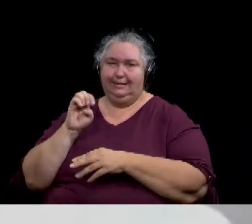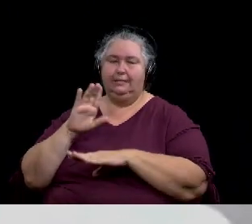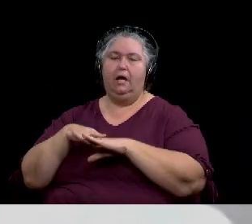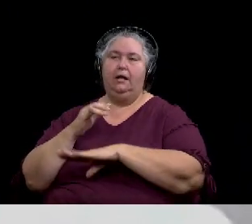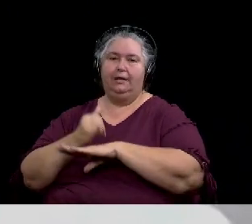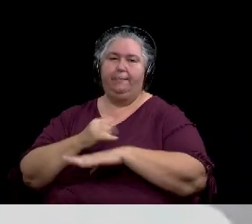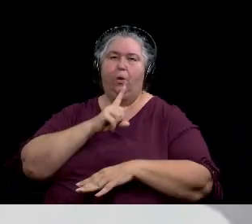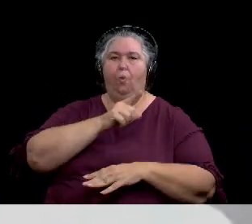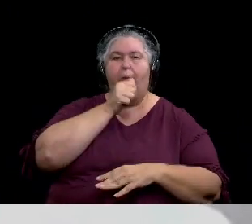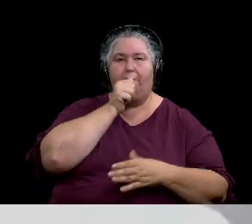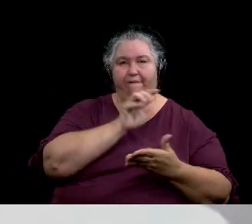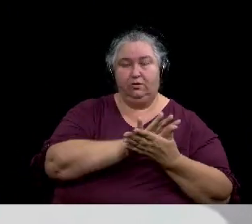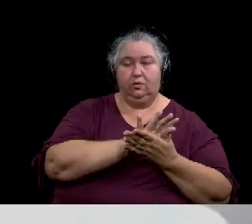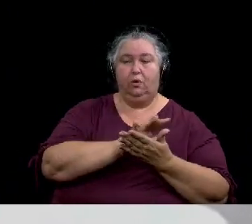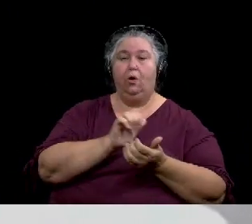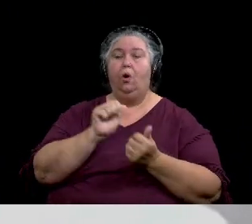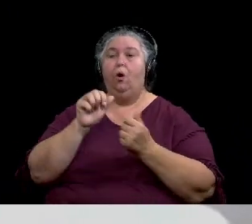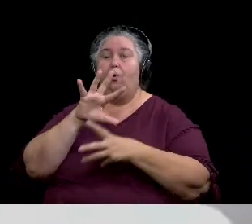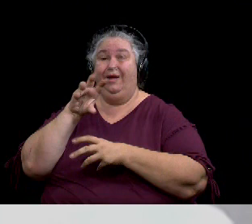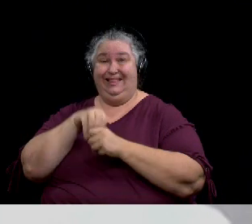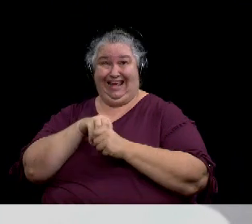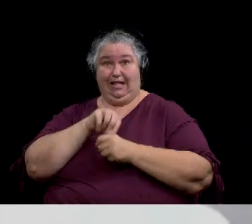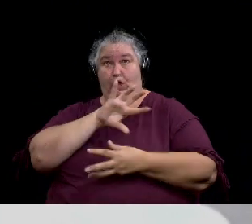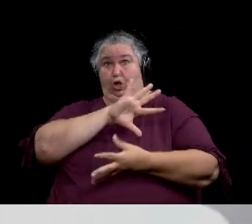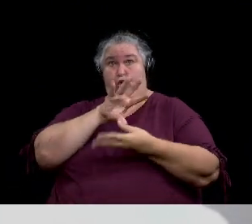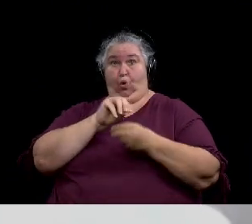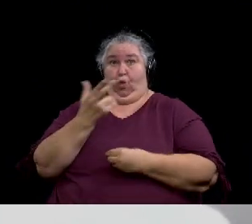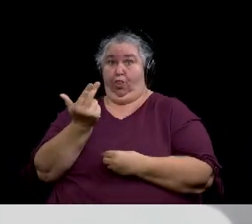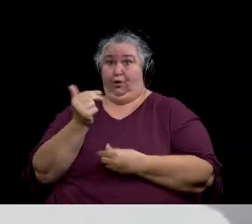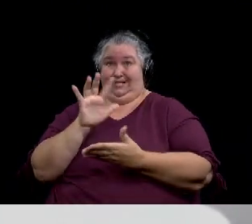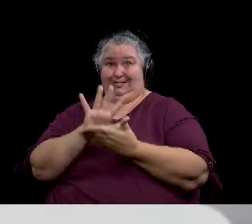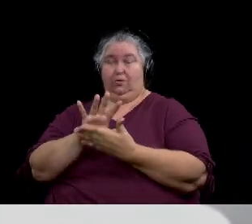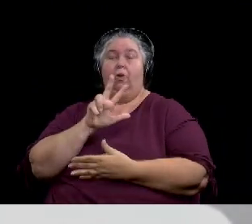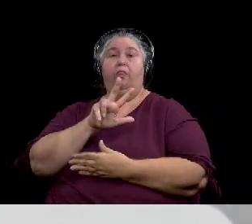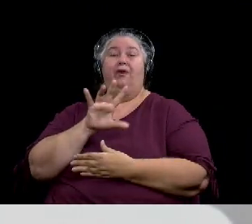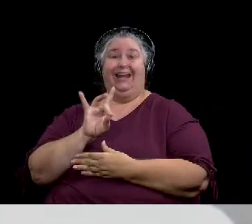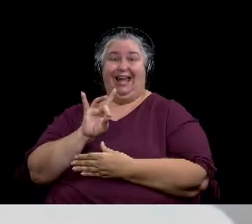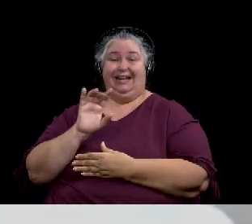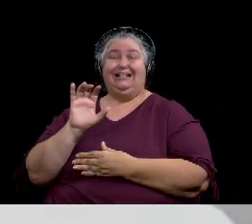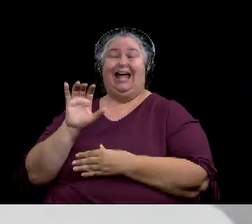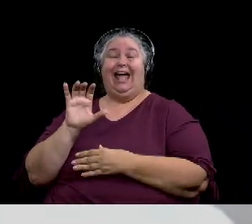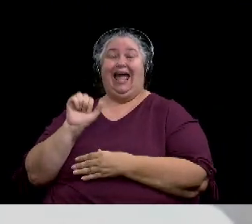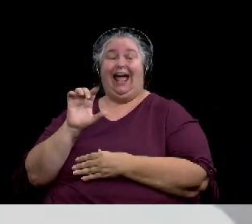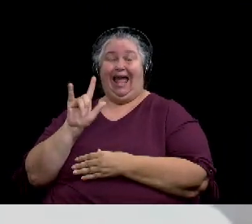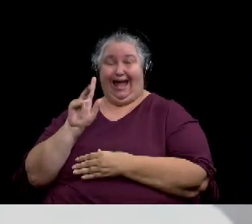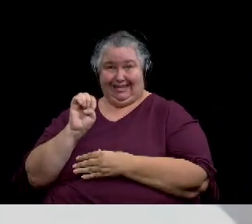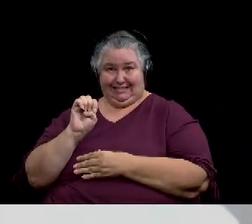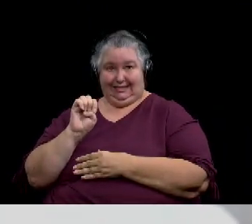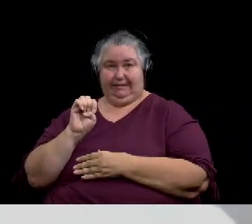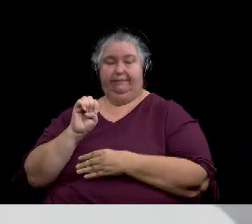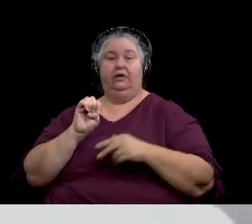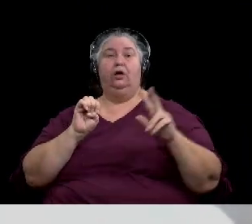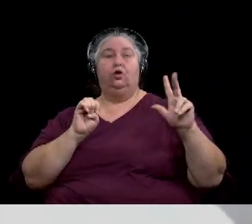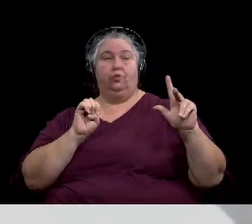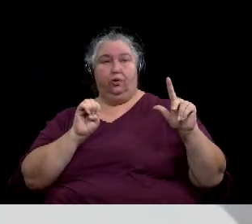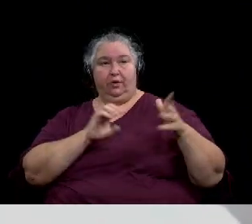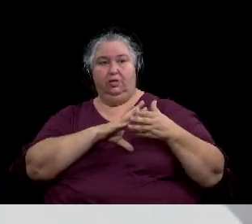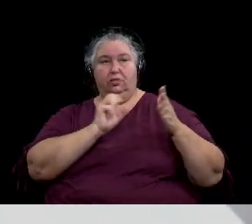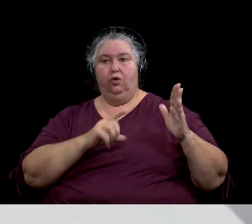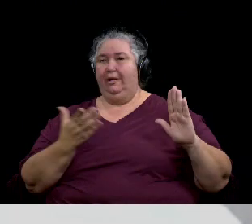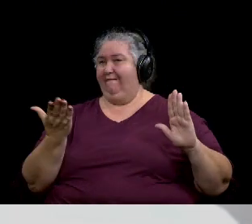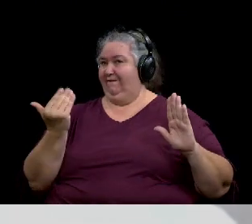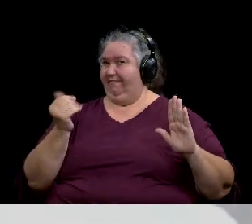reported. Within those 13 schools, there are 38 active cases, 23 students and